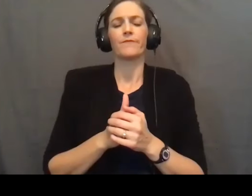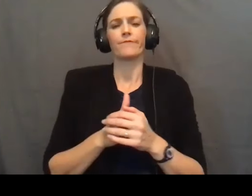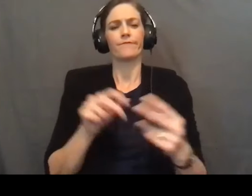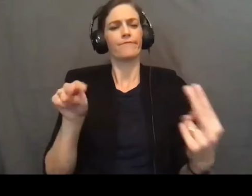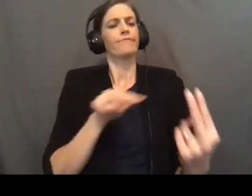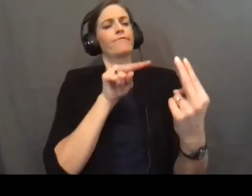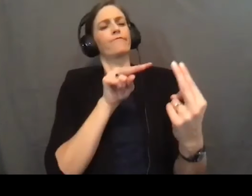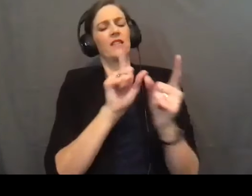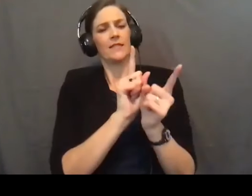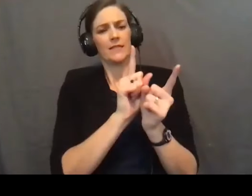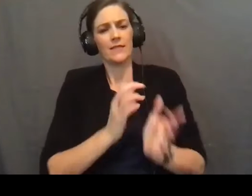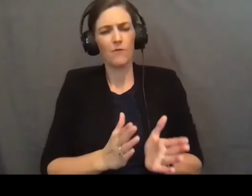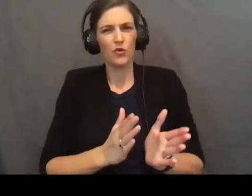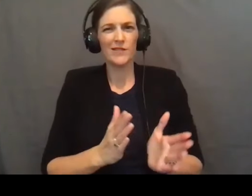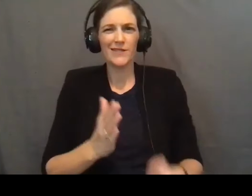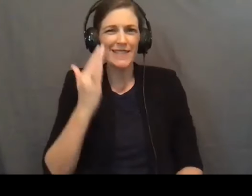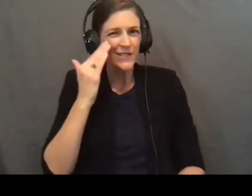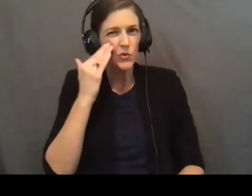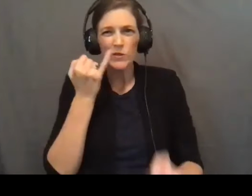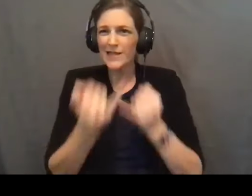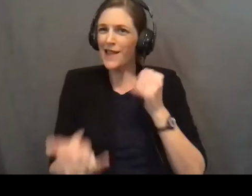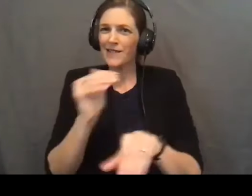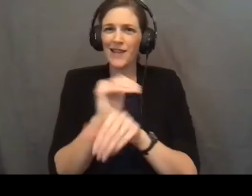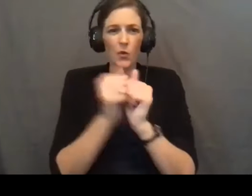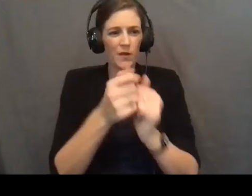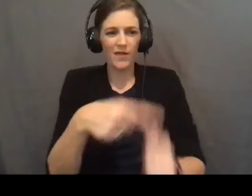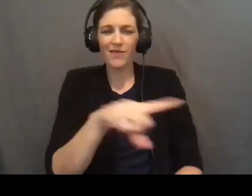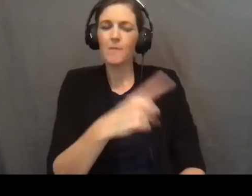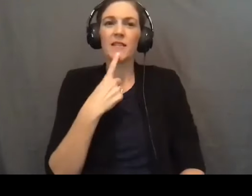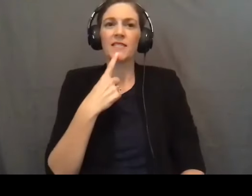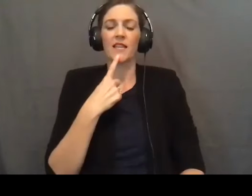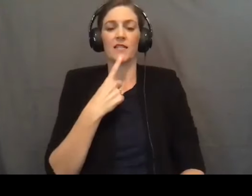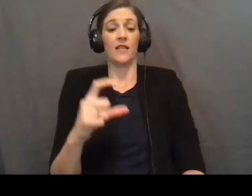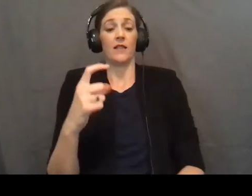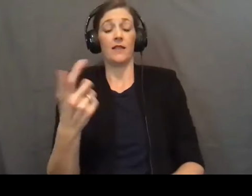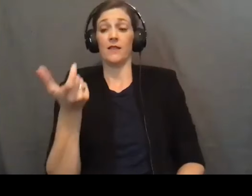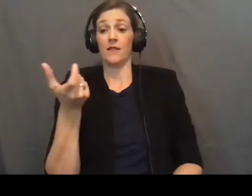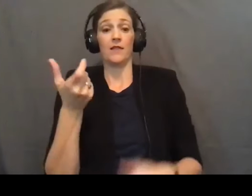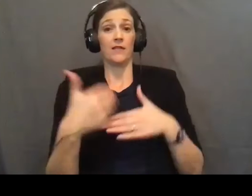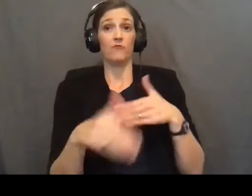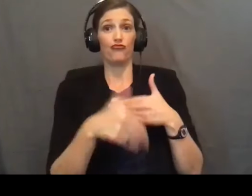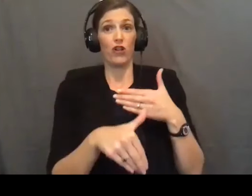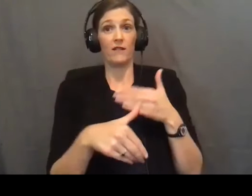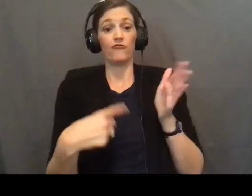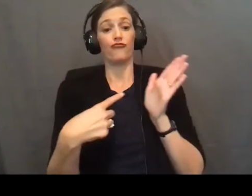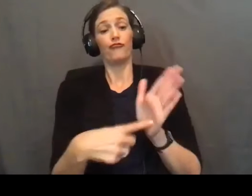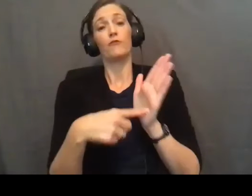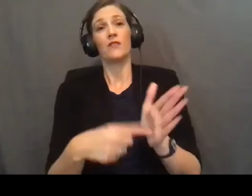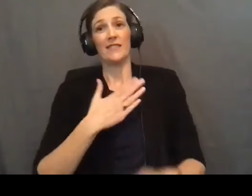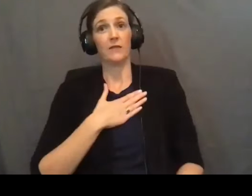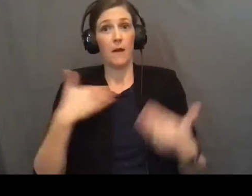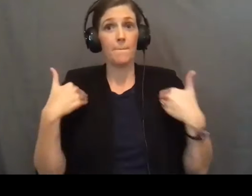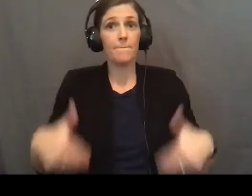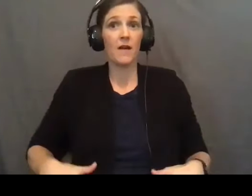disciples That he was with And he knew it was going to be his last night with them And he said This bread This represents my